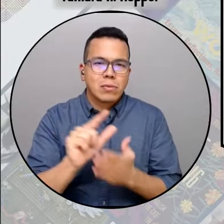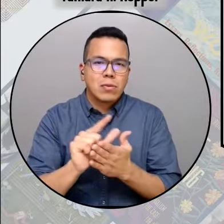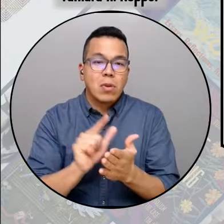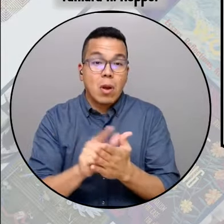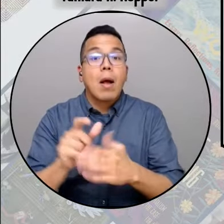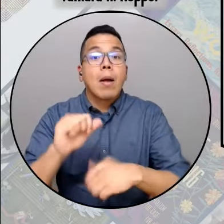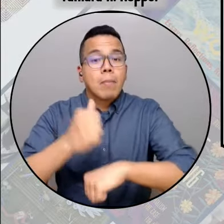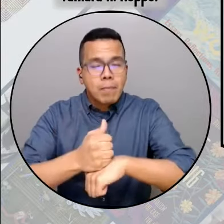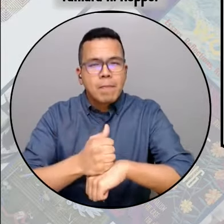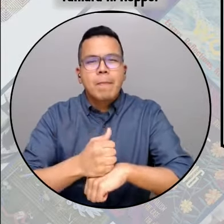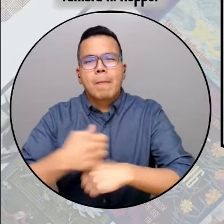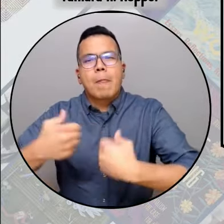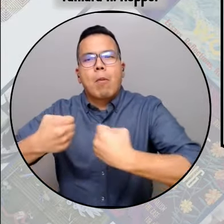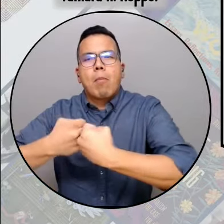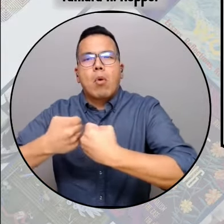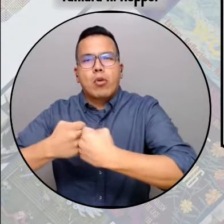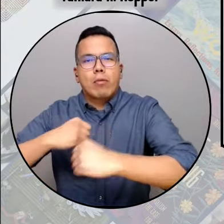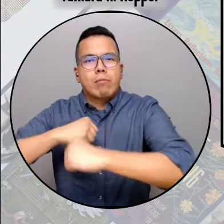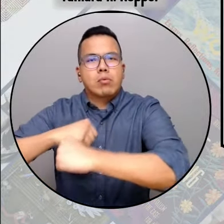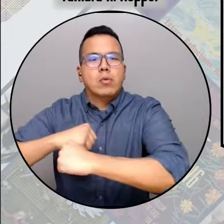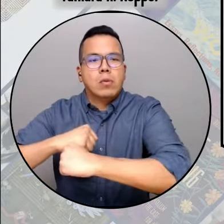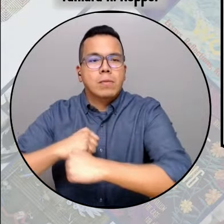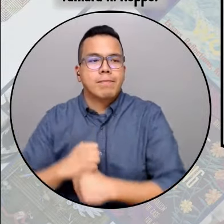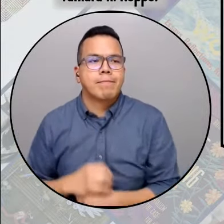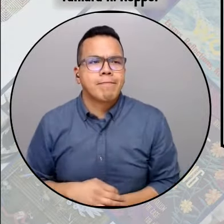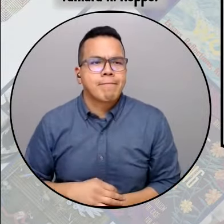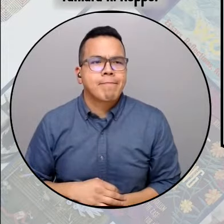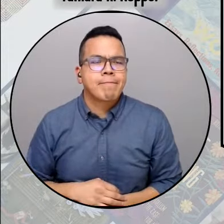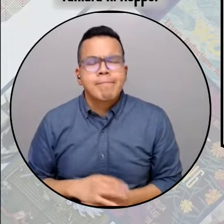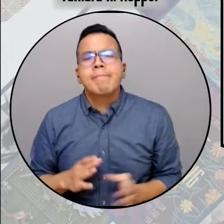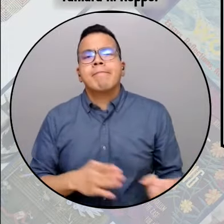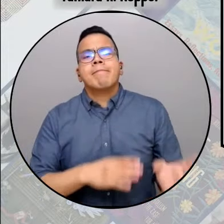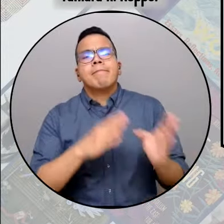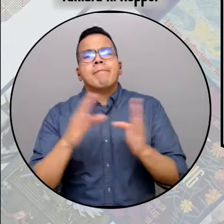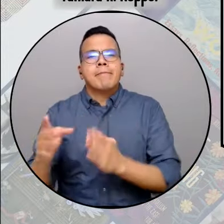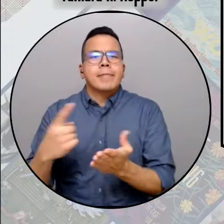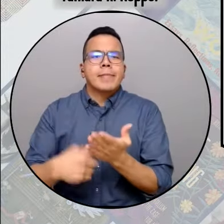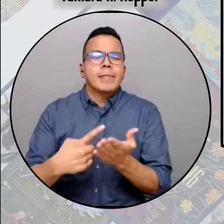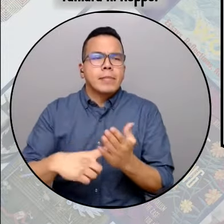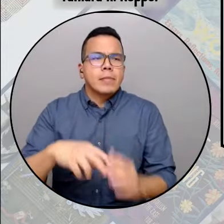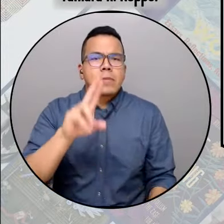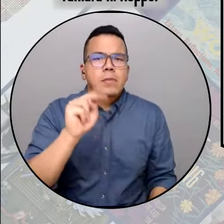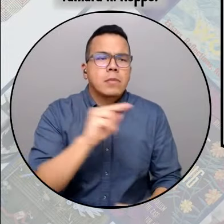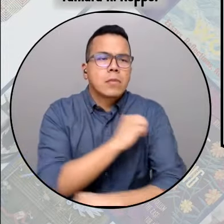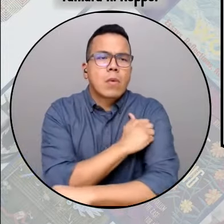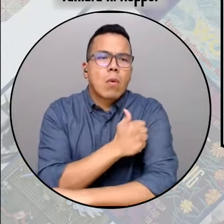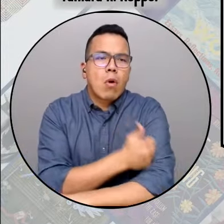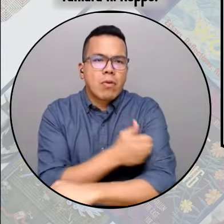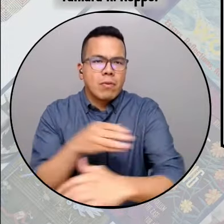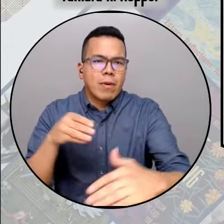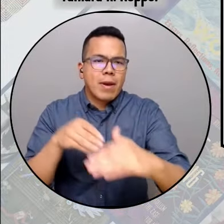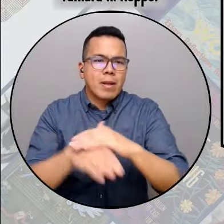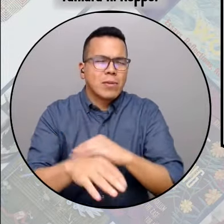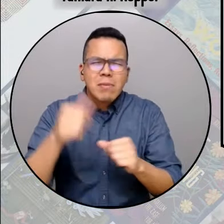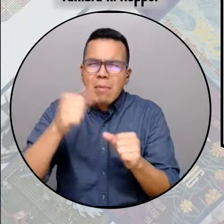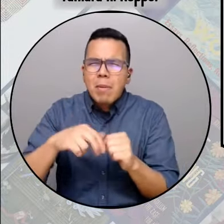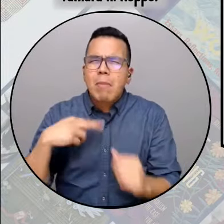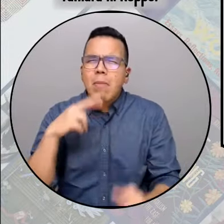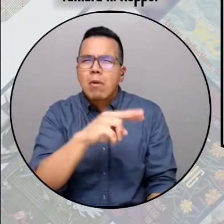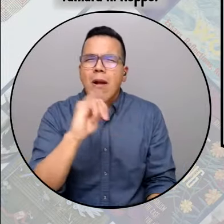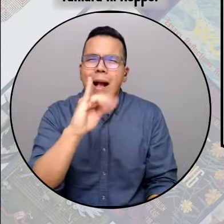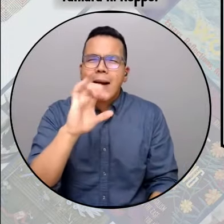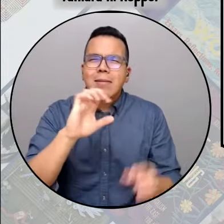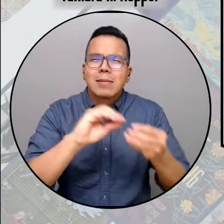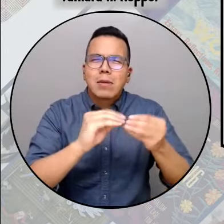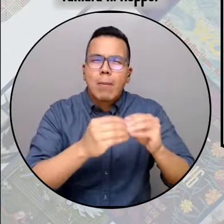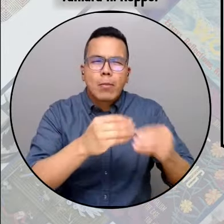So let's talk about unauthorized entry, because, you know, when we looked at some of the data regarding ICE, right, and Border